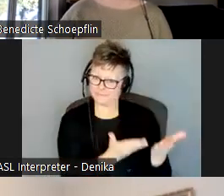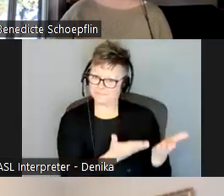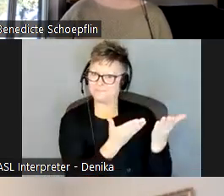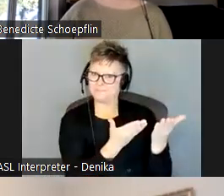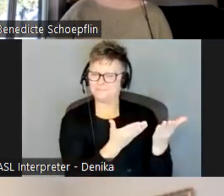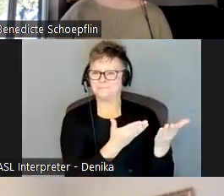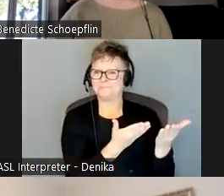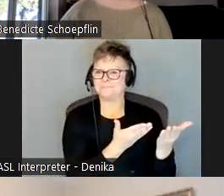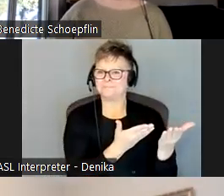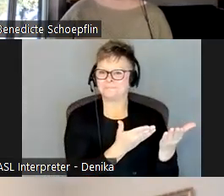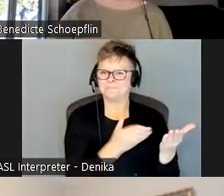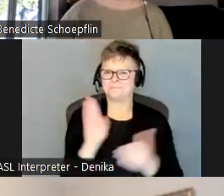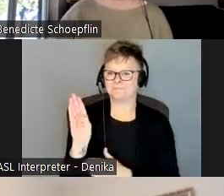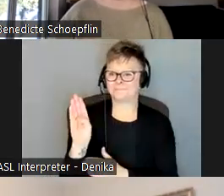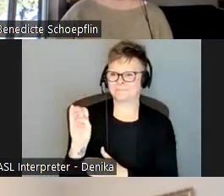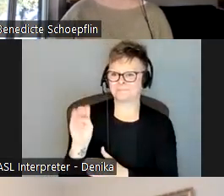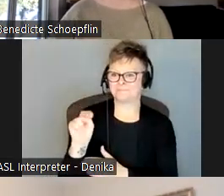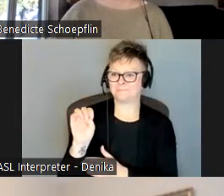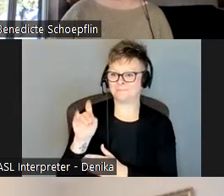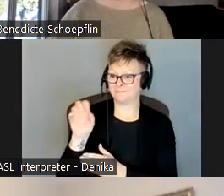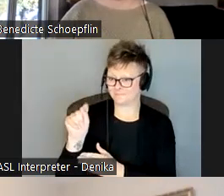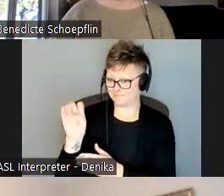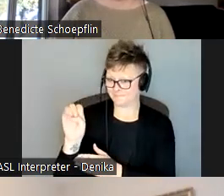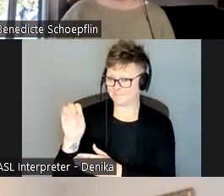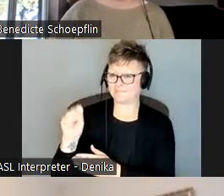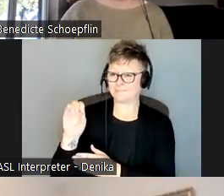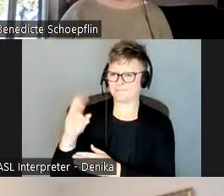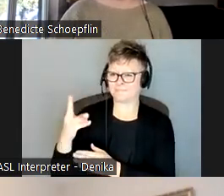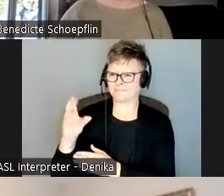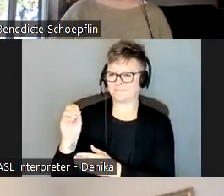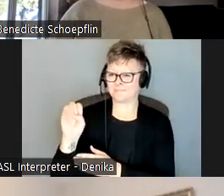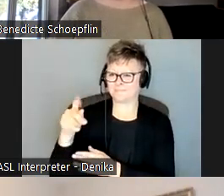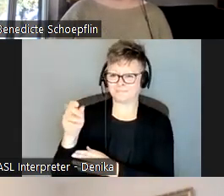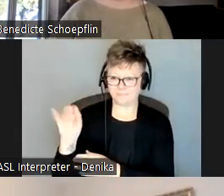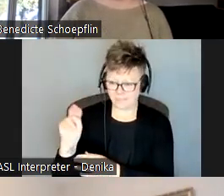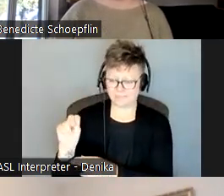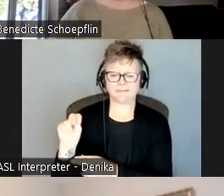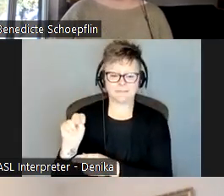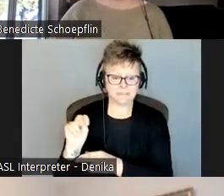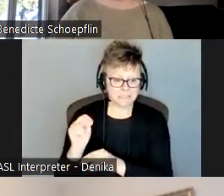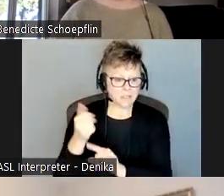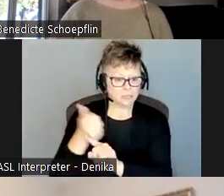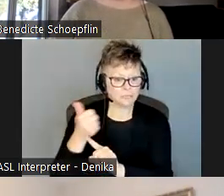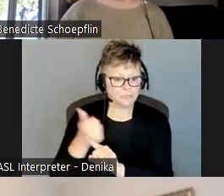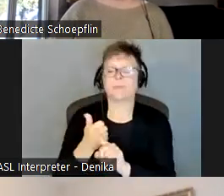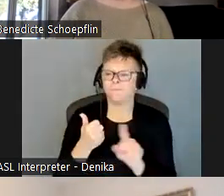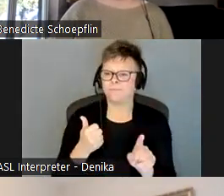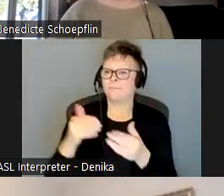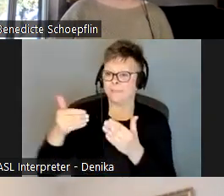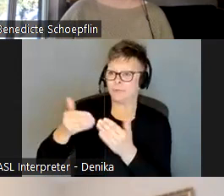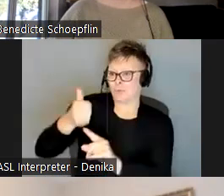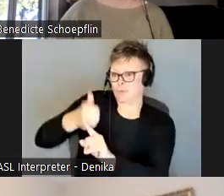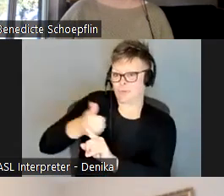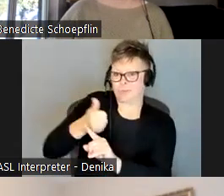my colleague, Benedict Chiffon from the Canadian Network for the Prevention of Elder Abuse, to introduce herself from